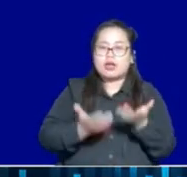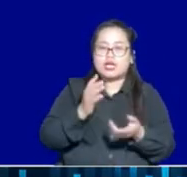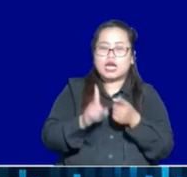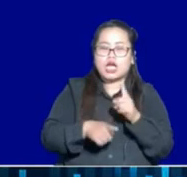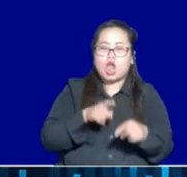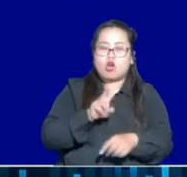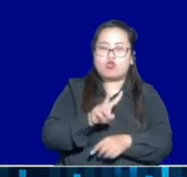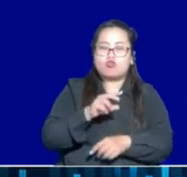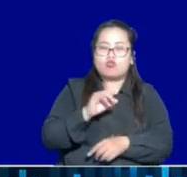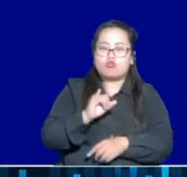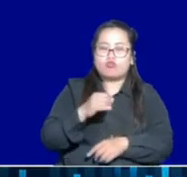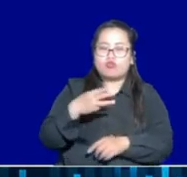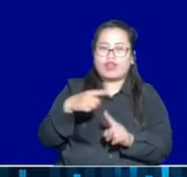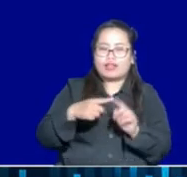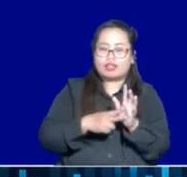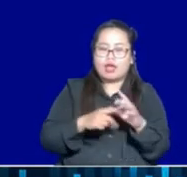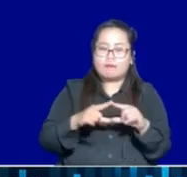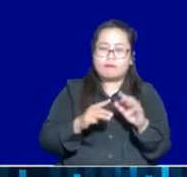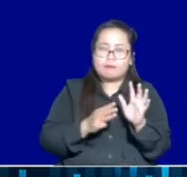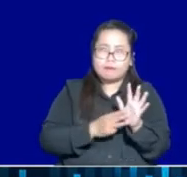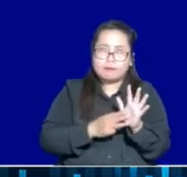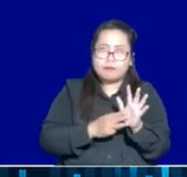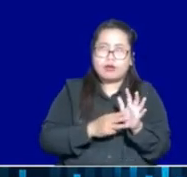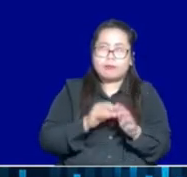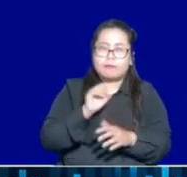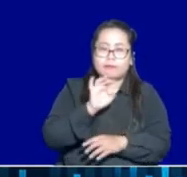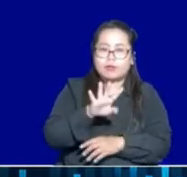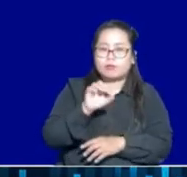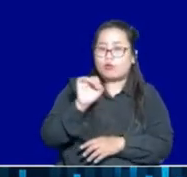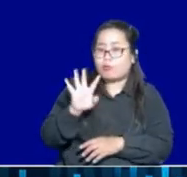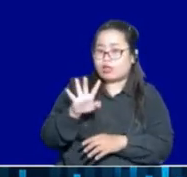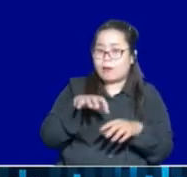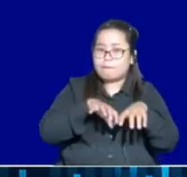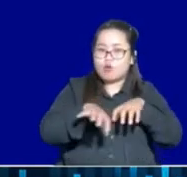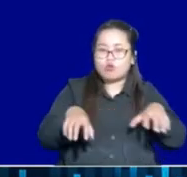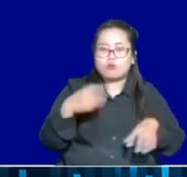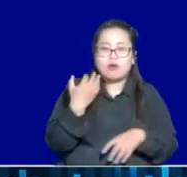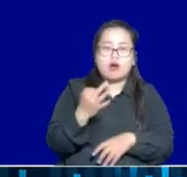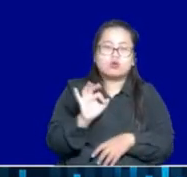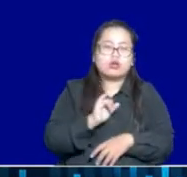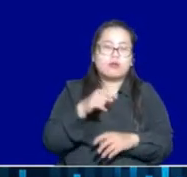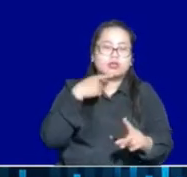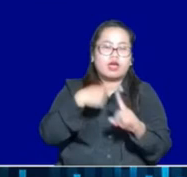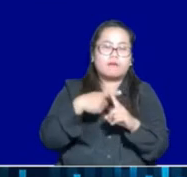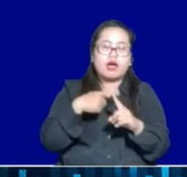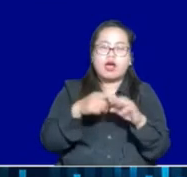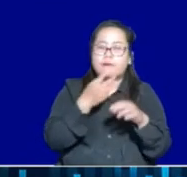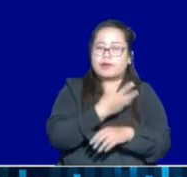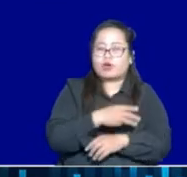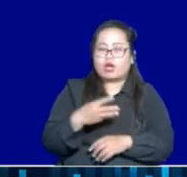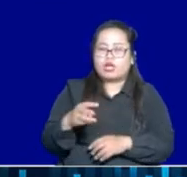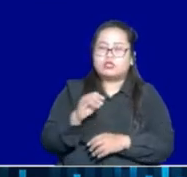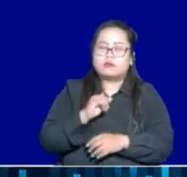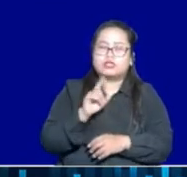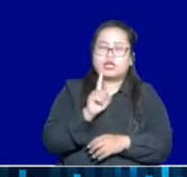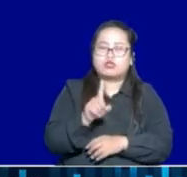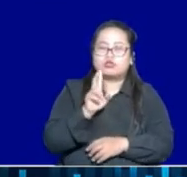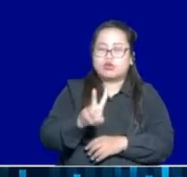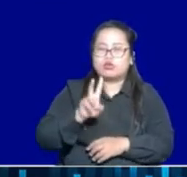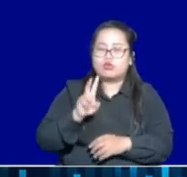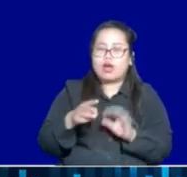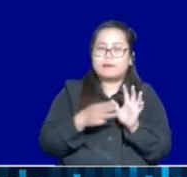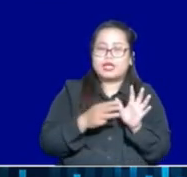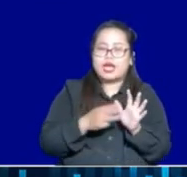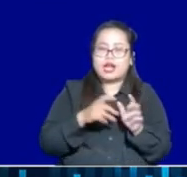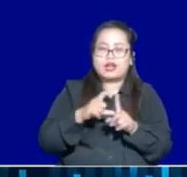added $122 billion. So the process of diversification, I think, has a